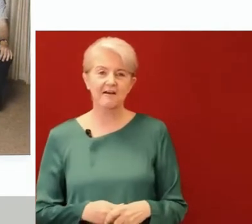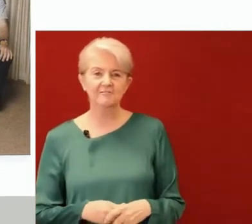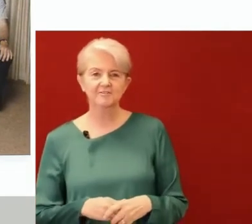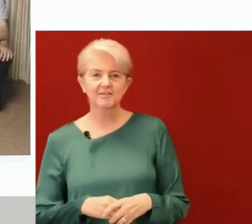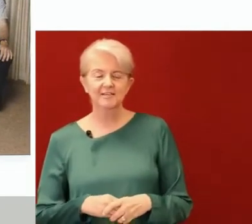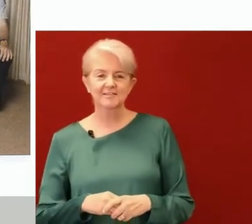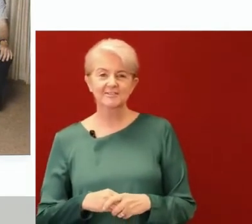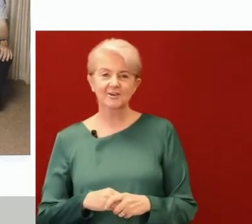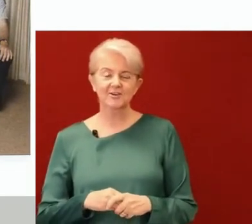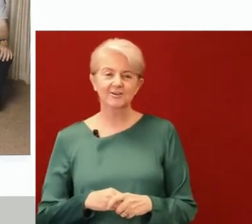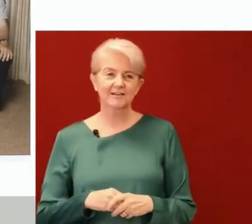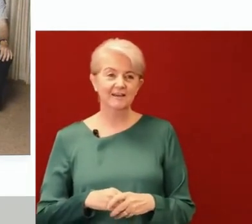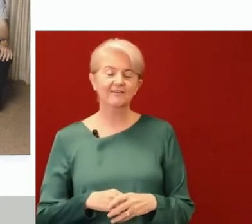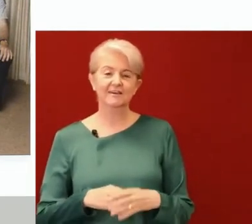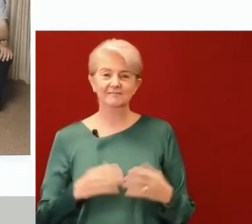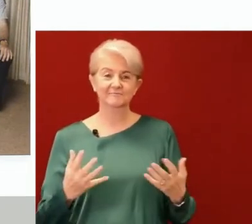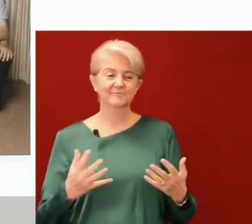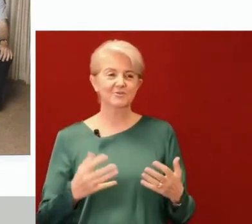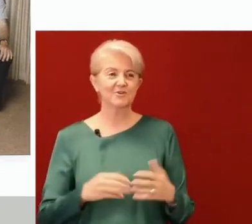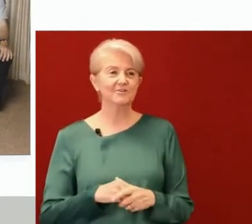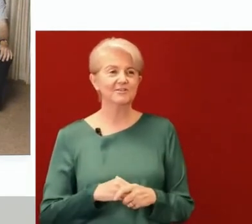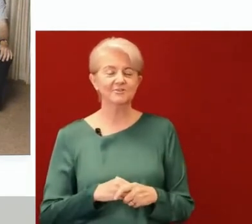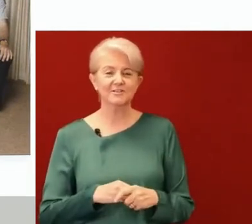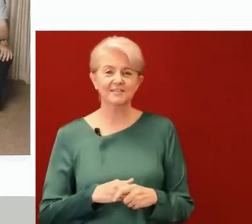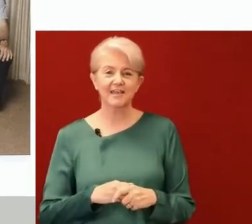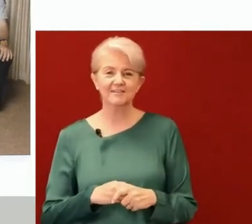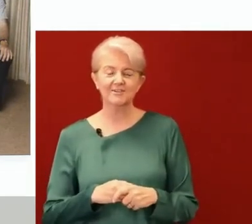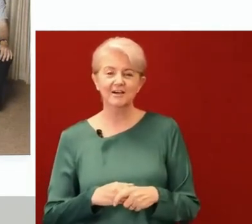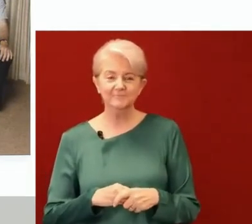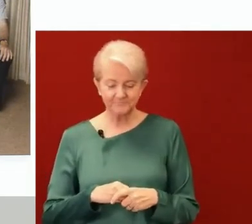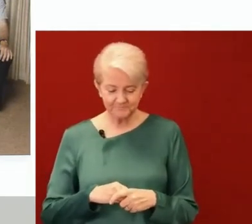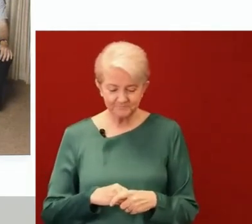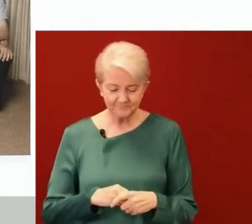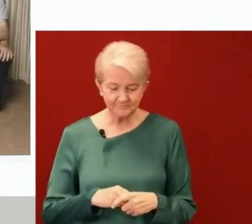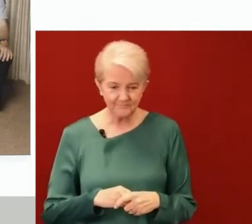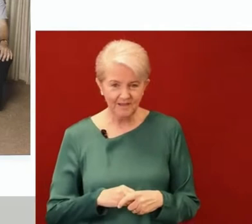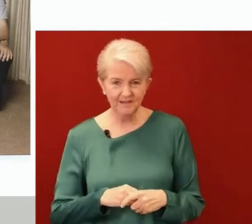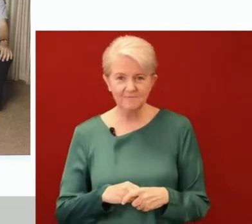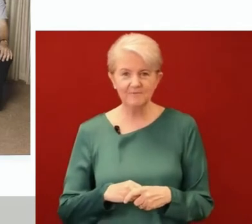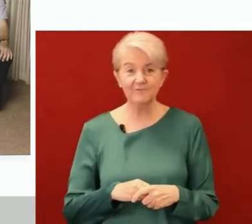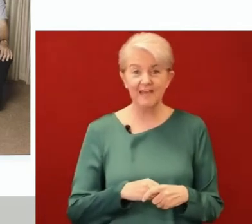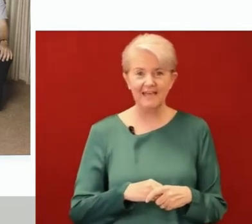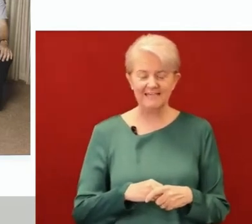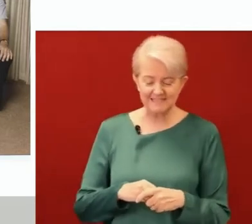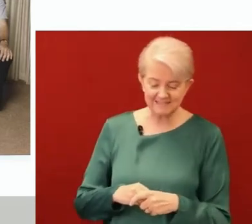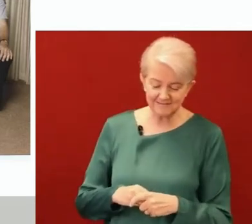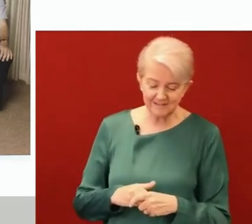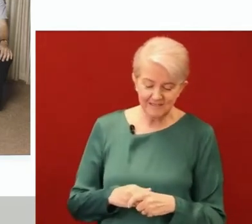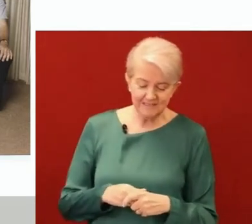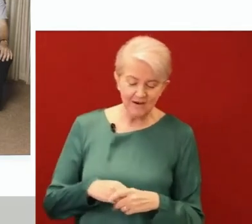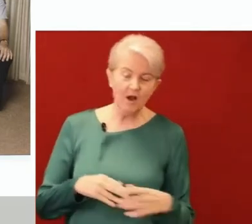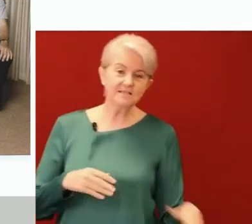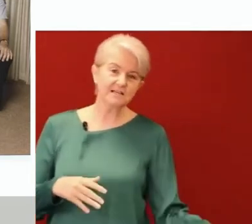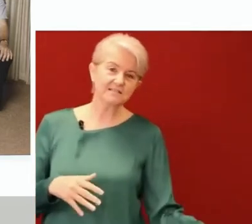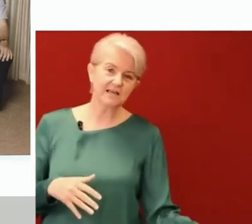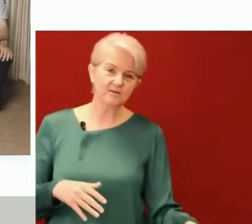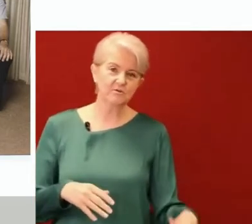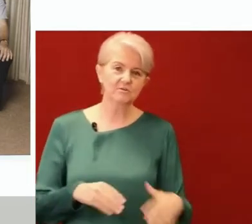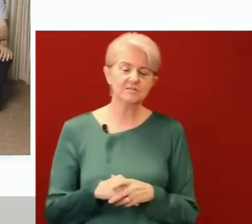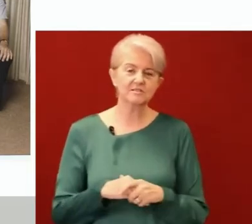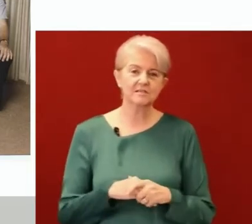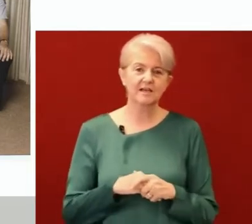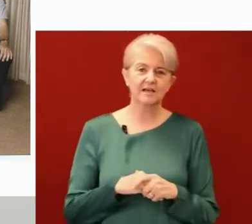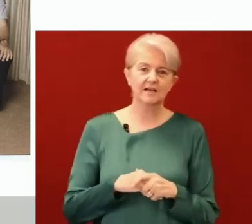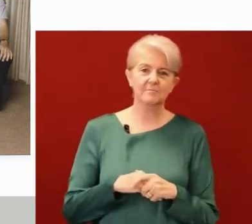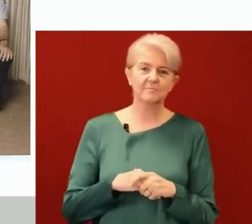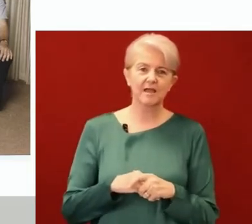see now. So another strange and interesting hairstyle for the 80s. Now, I ducked that